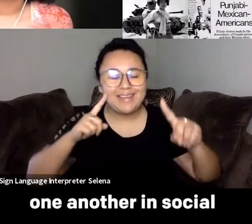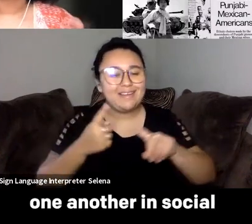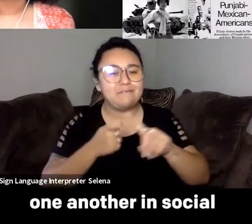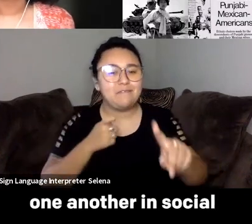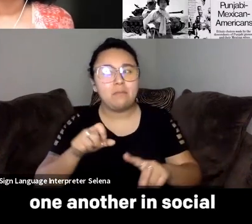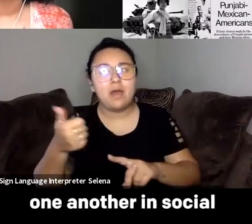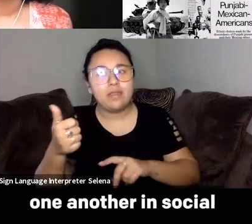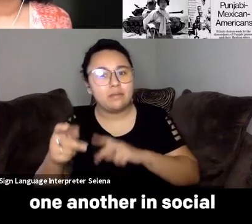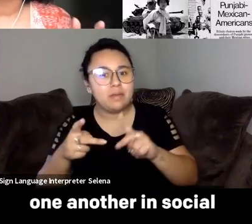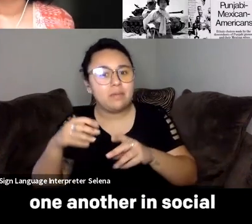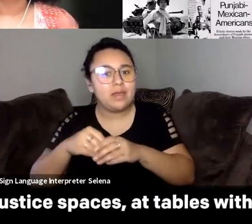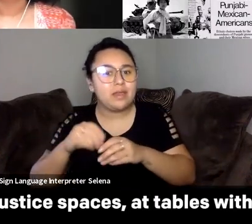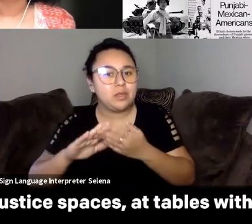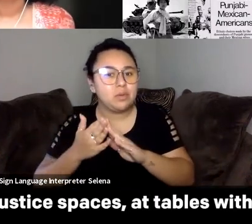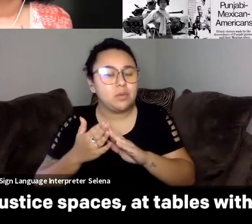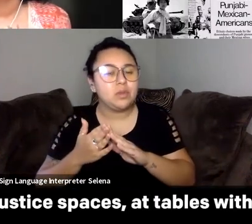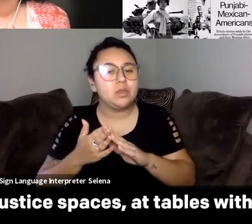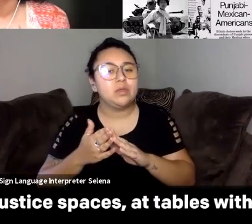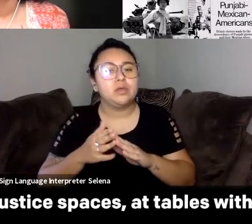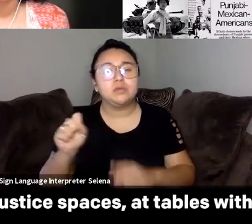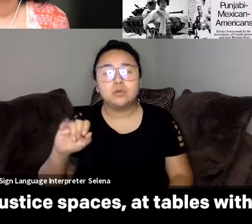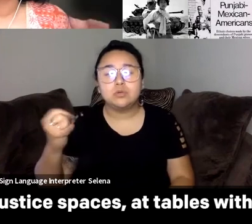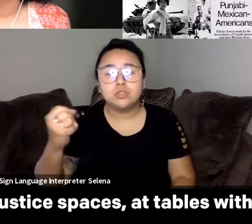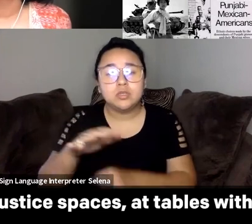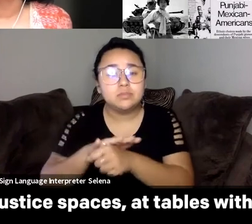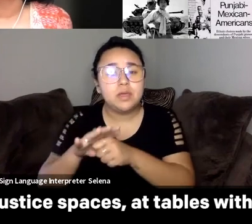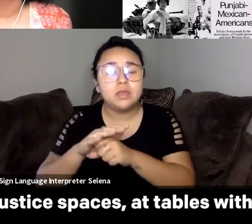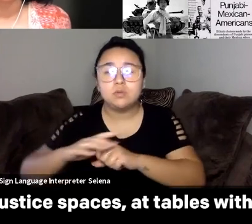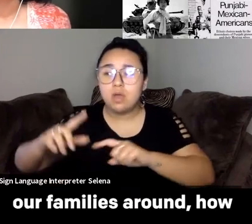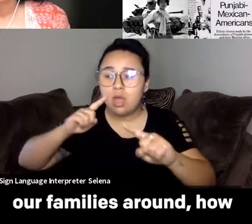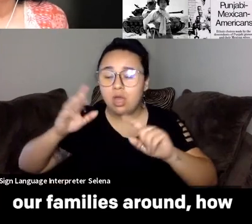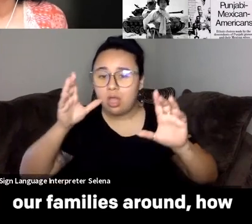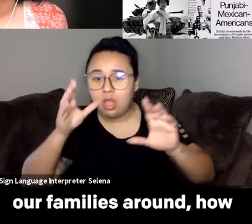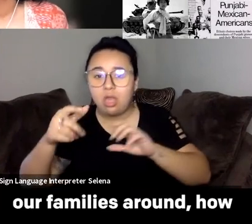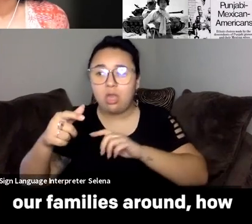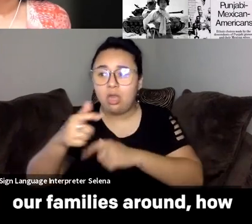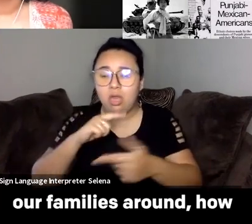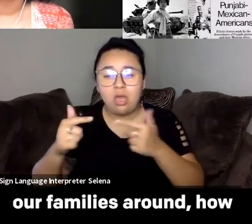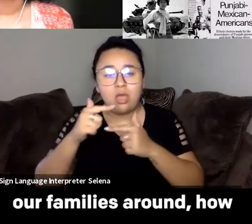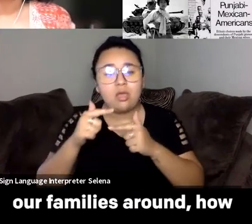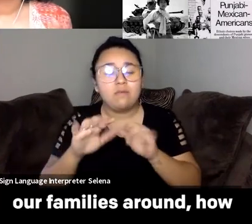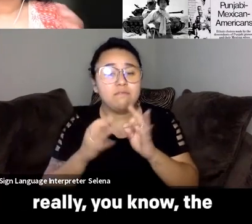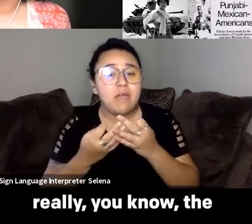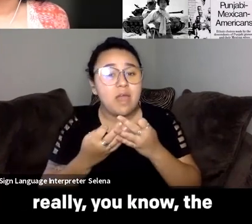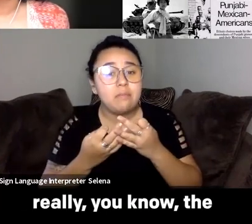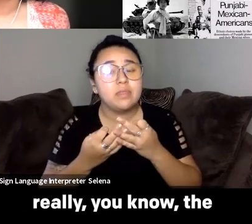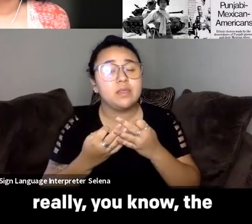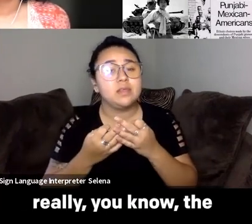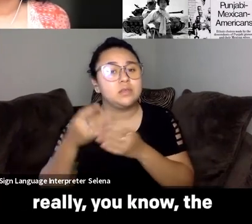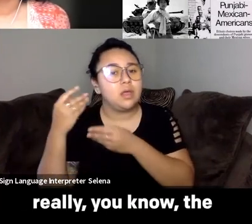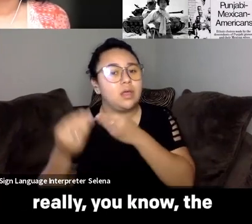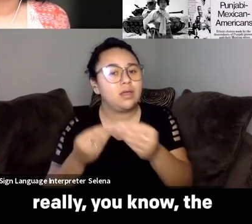one another in social justice spaces, at tables with our families, around how